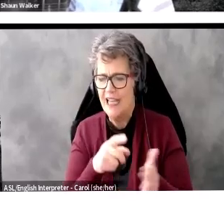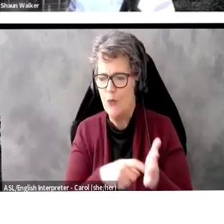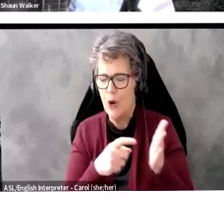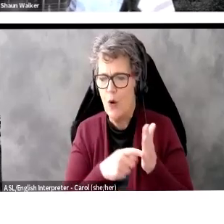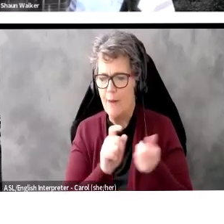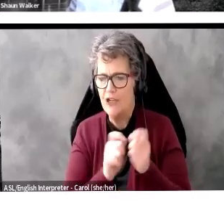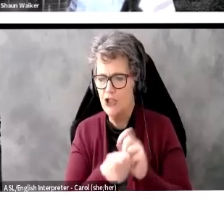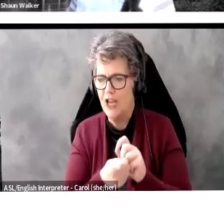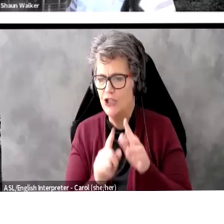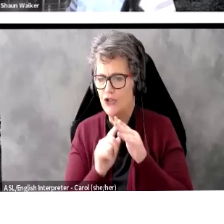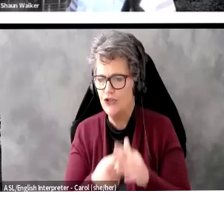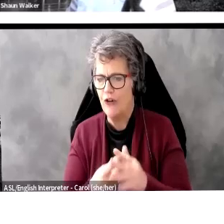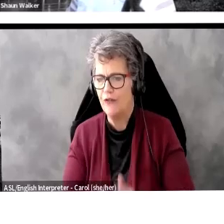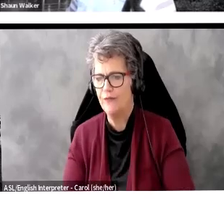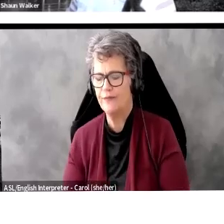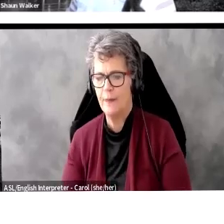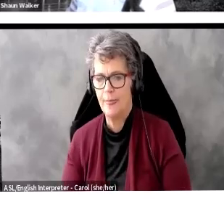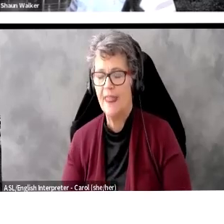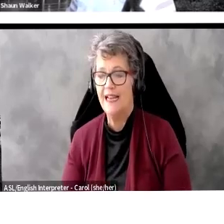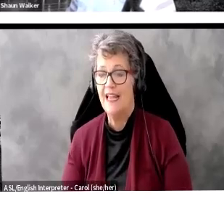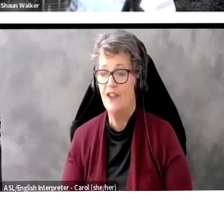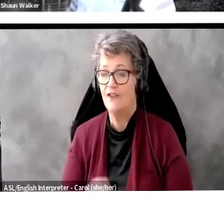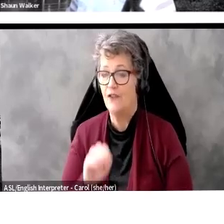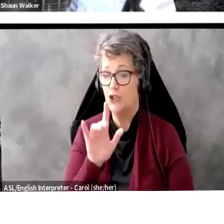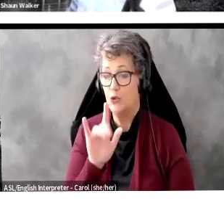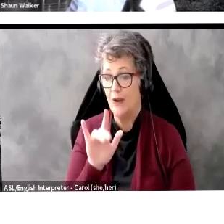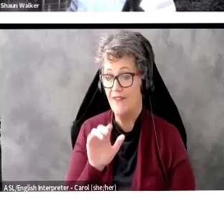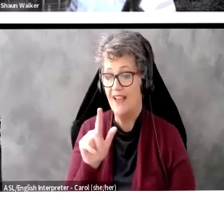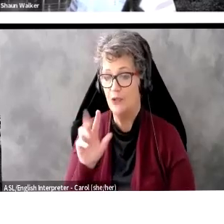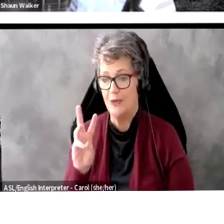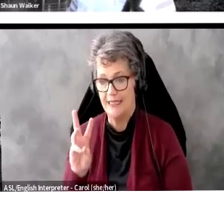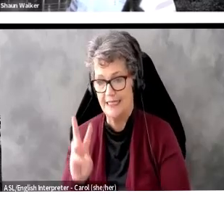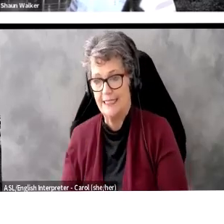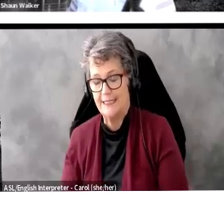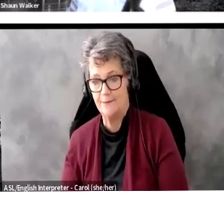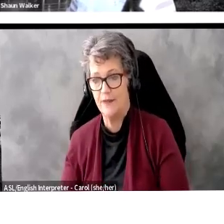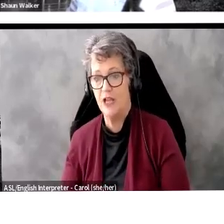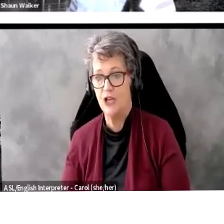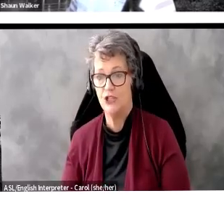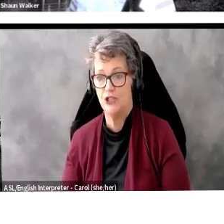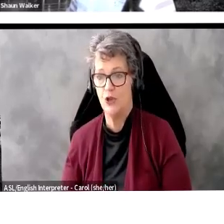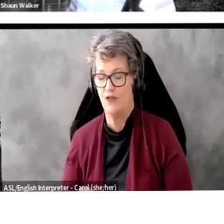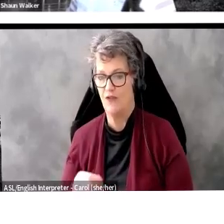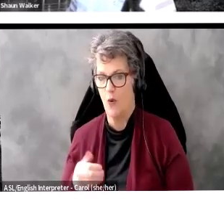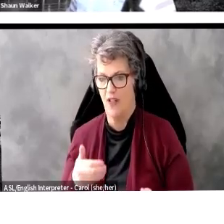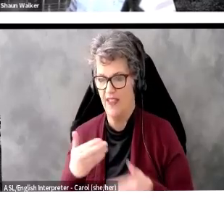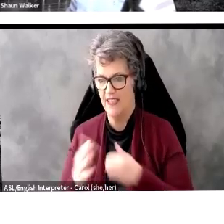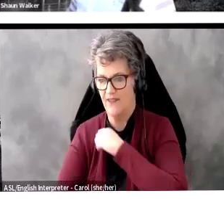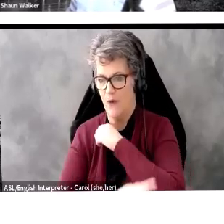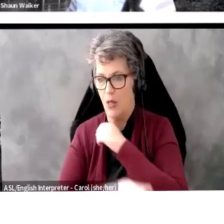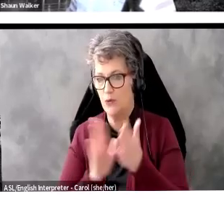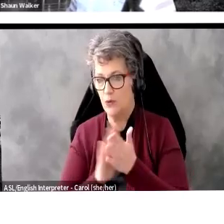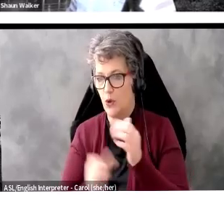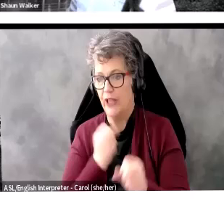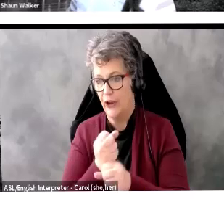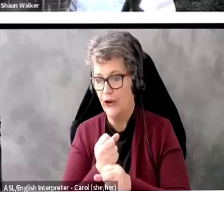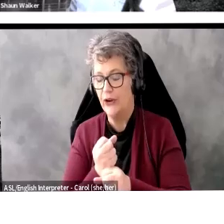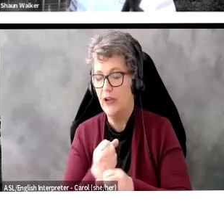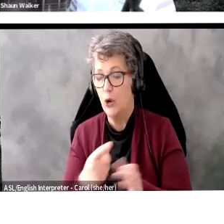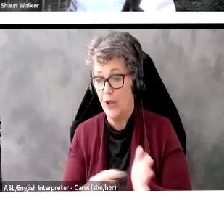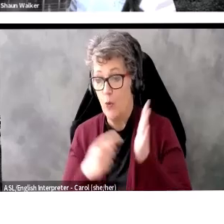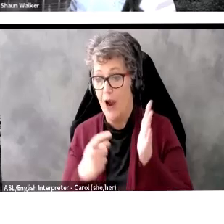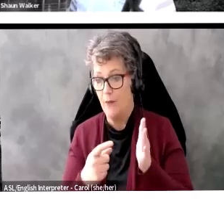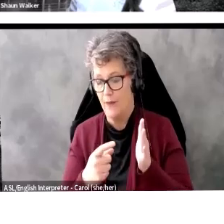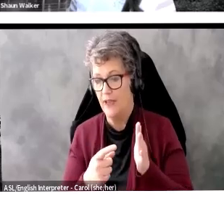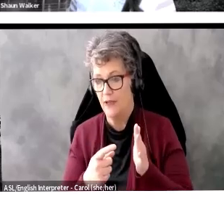requirement changes go into effect? This is for 25-26. So for the upcoming school year, this requirement will